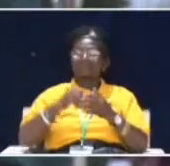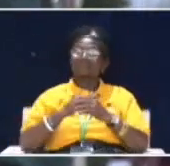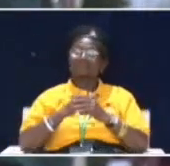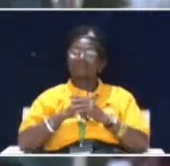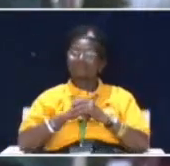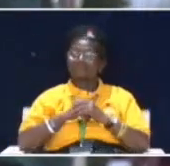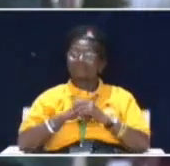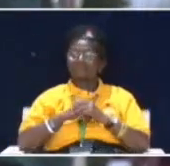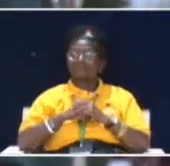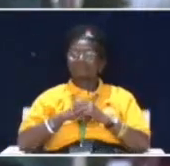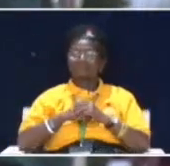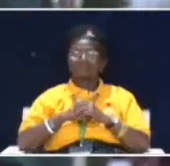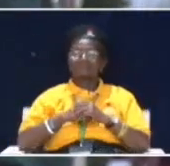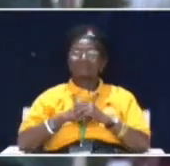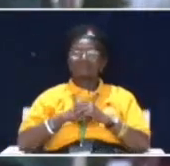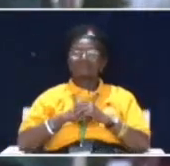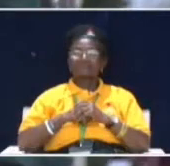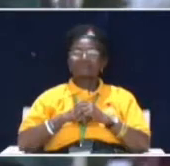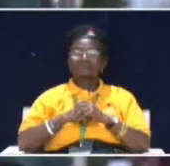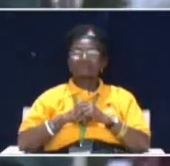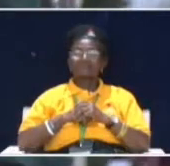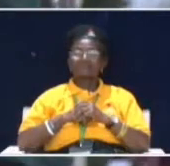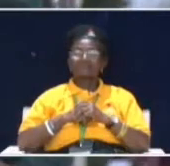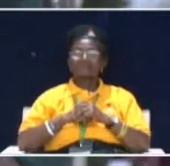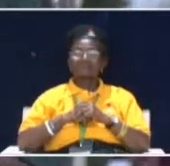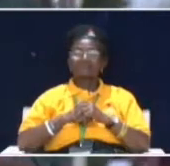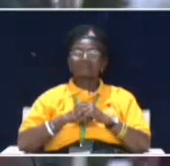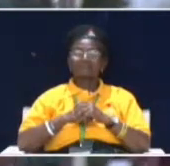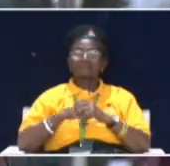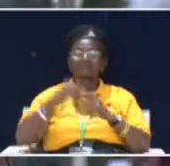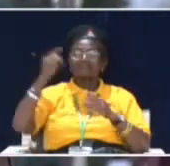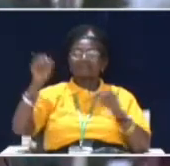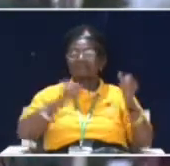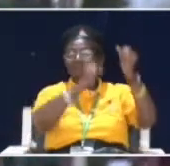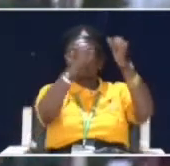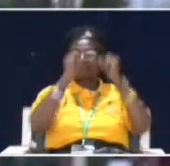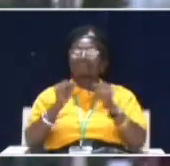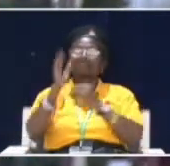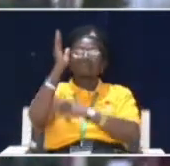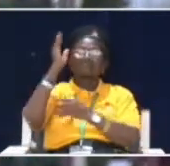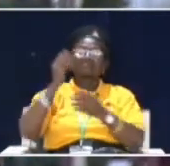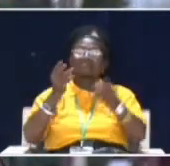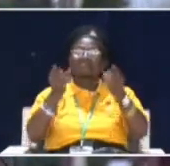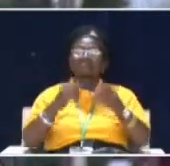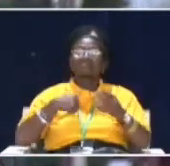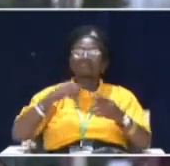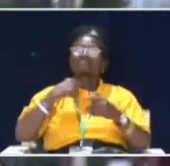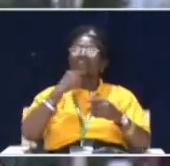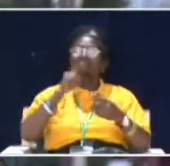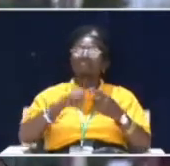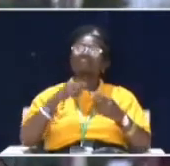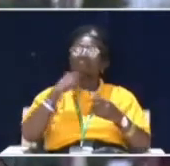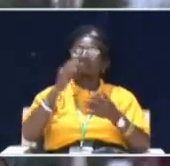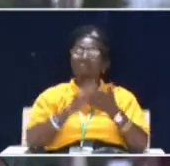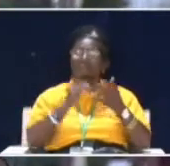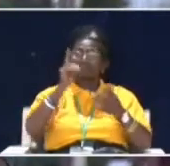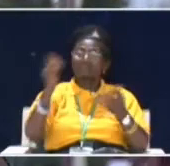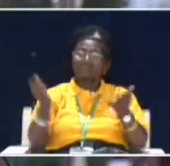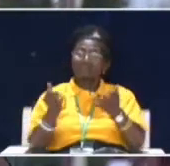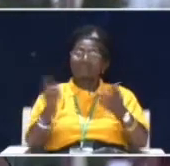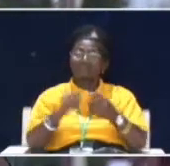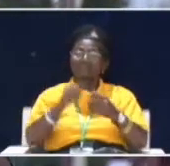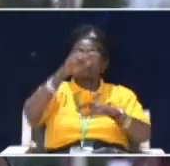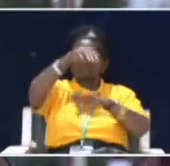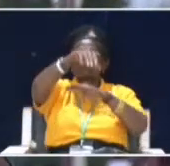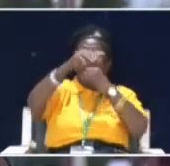kankan lera lera fun eyan kan. And the Almighty God wants me to tell someone here tonight. Olorun wa fe kin so fun eyan kan ni